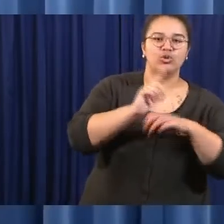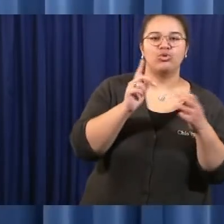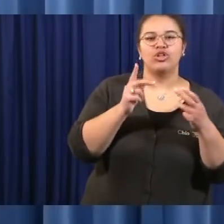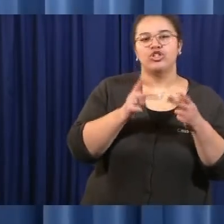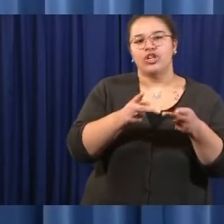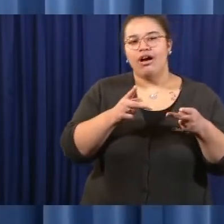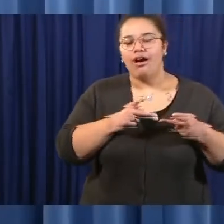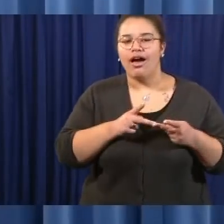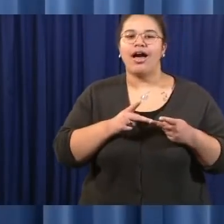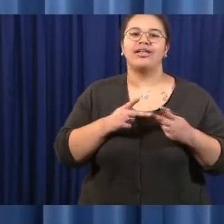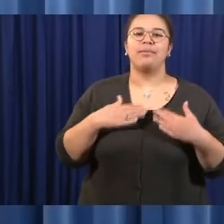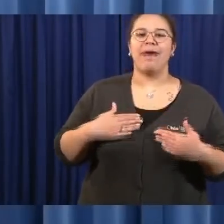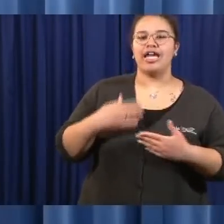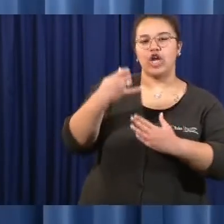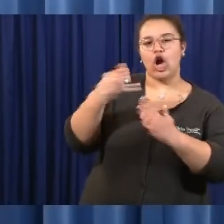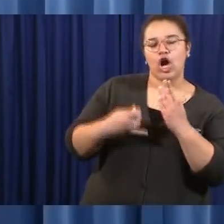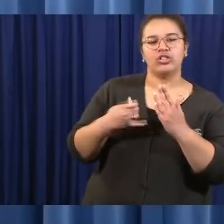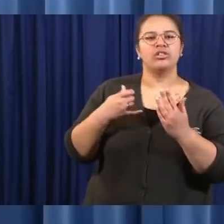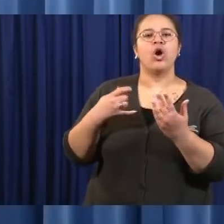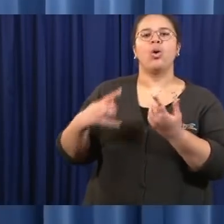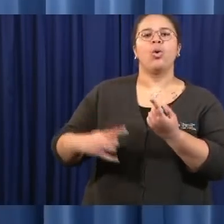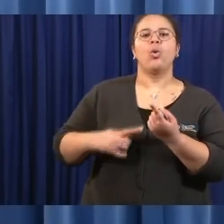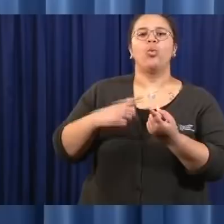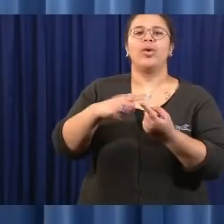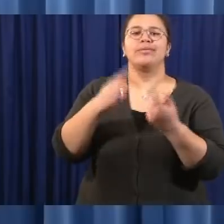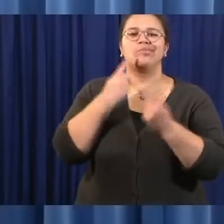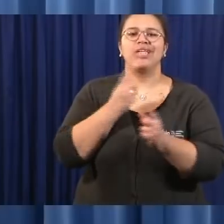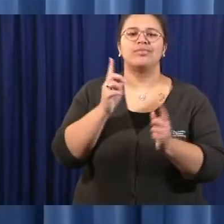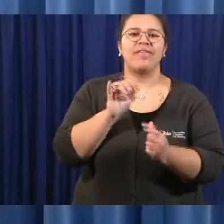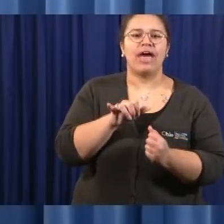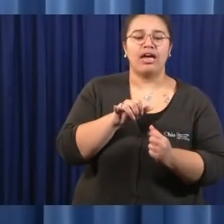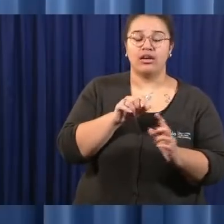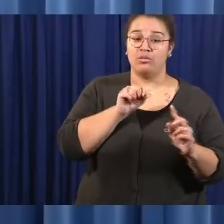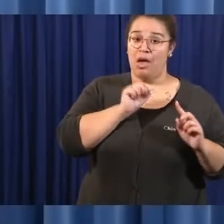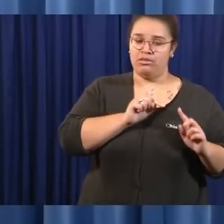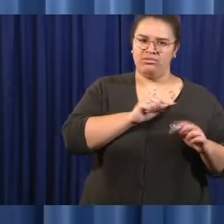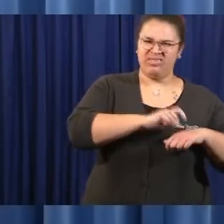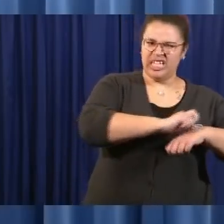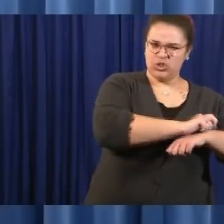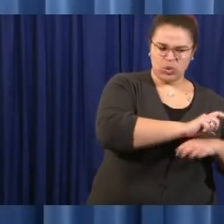on that? And what makes them different from the salons and day spas and tanning facilities?